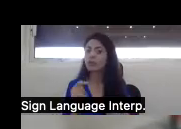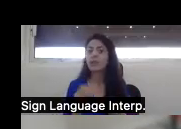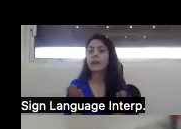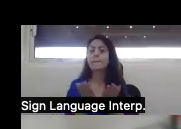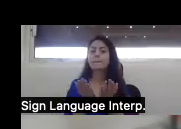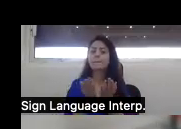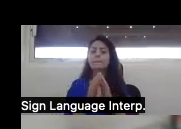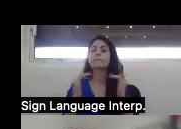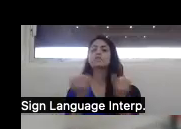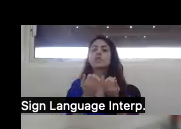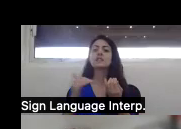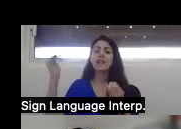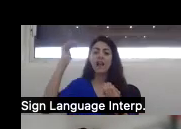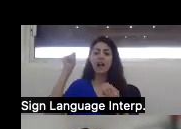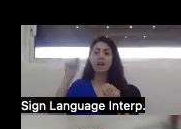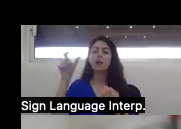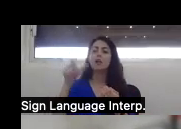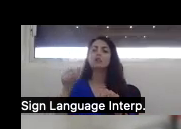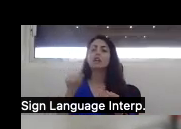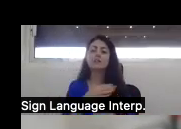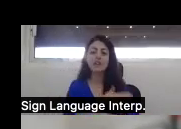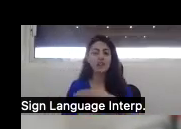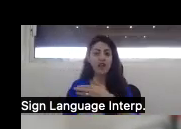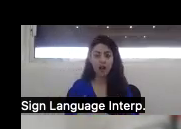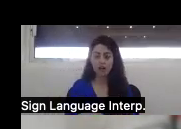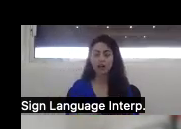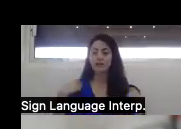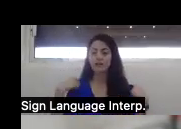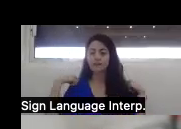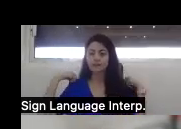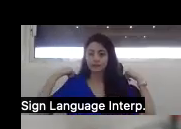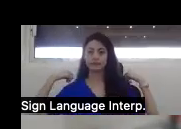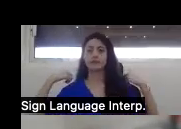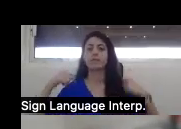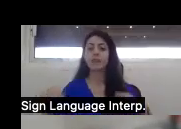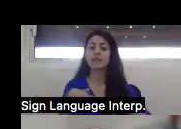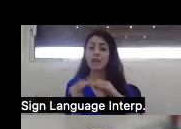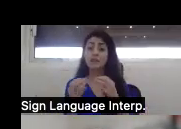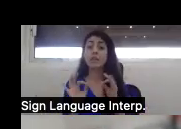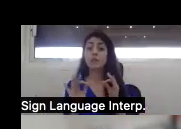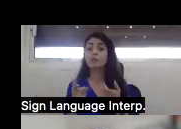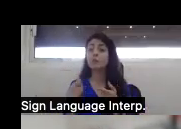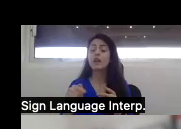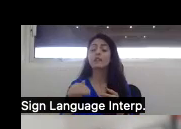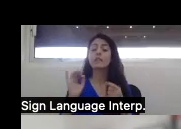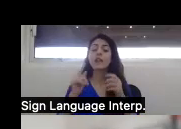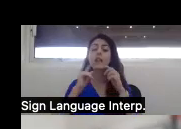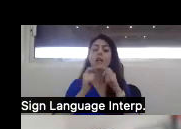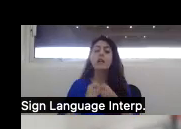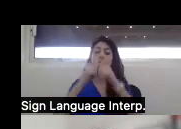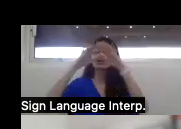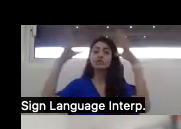umbrella organization representing the right of persons with disabilities in Jordan since 2007,